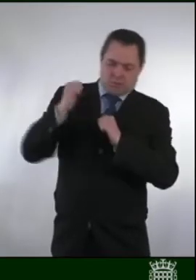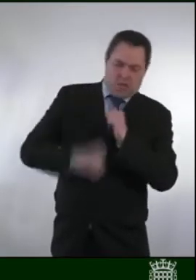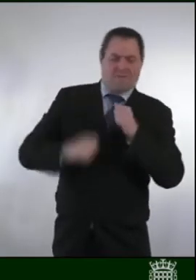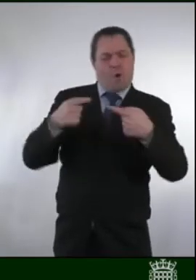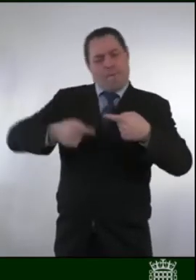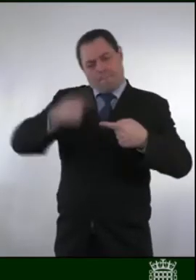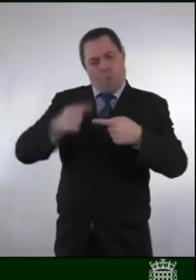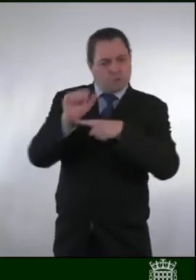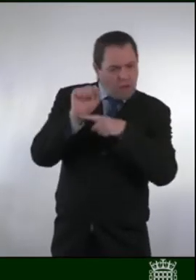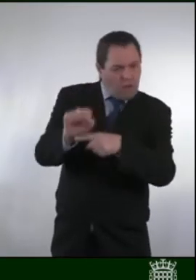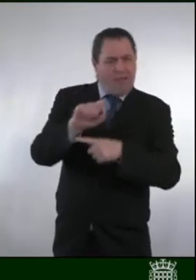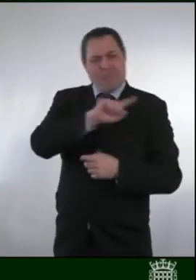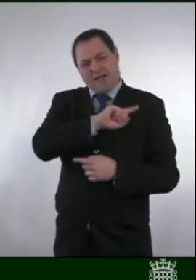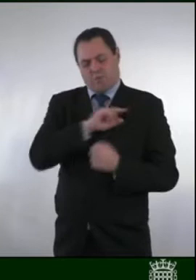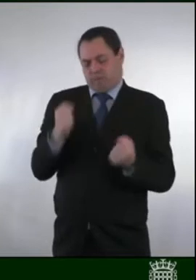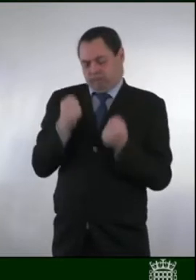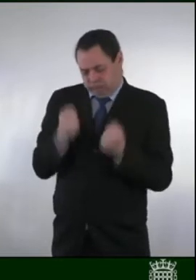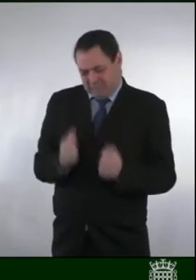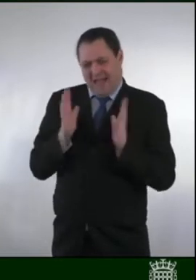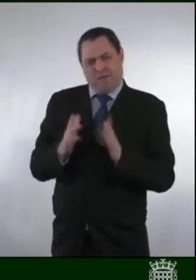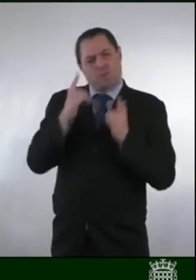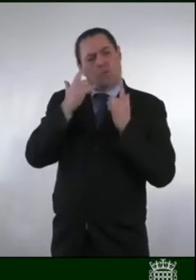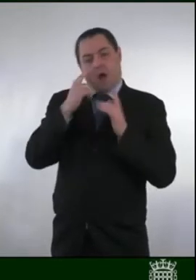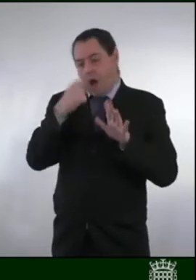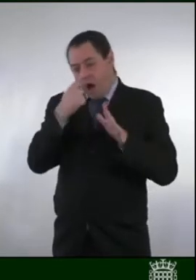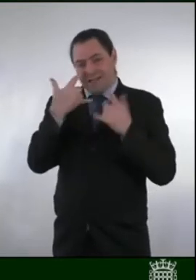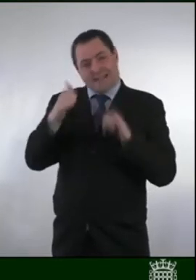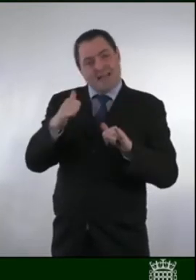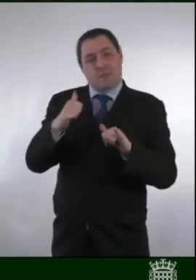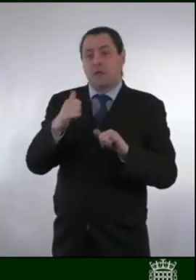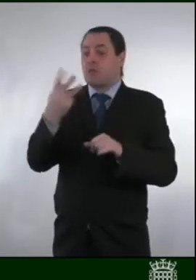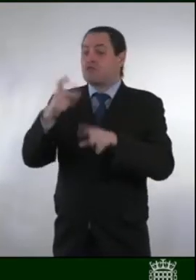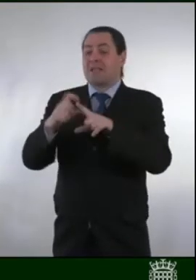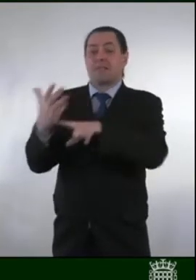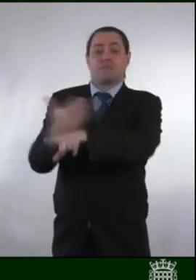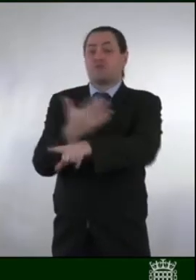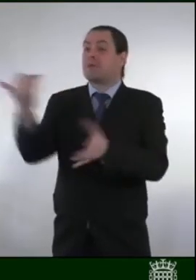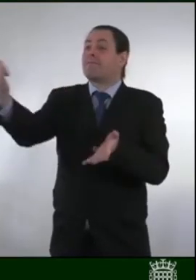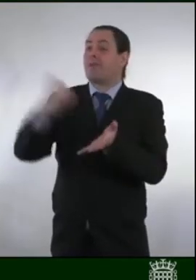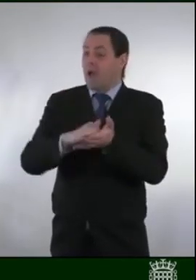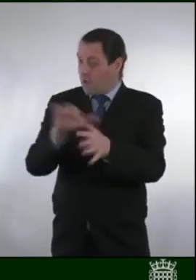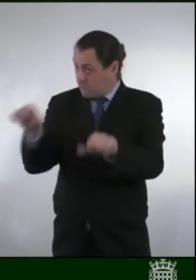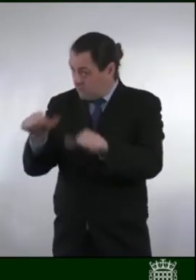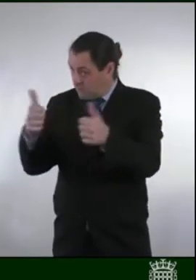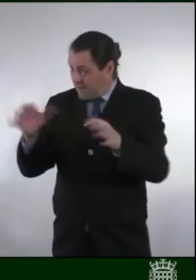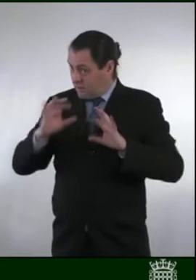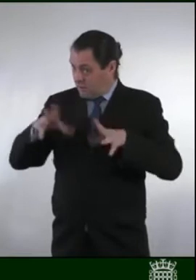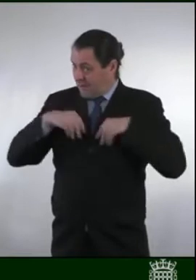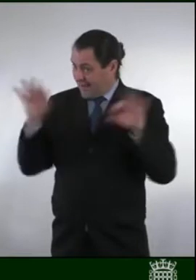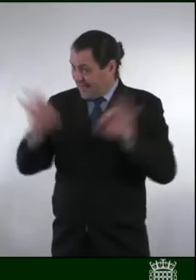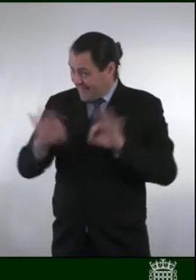in the world. That's why we insist that you have to get a test 72 hours before you fly. There must be a